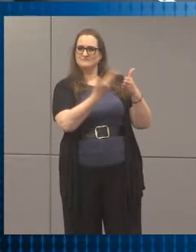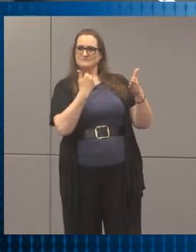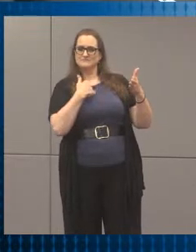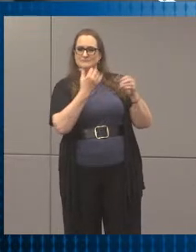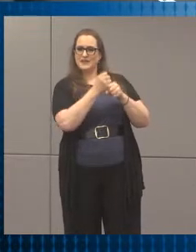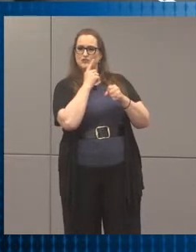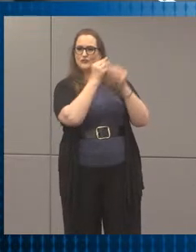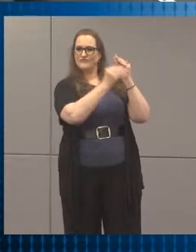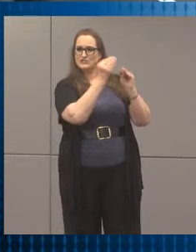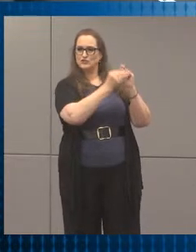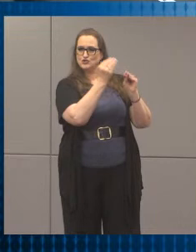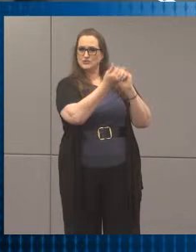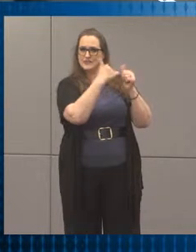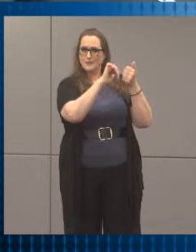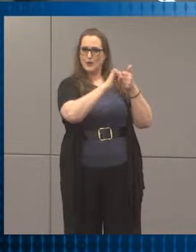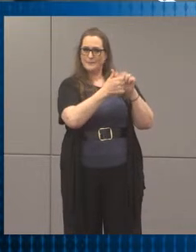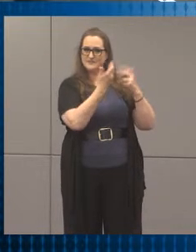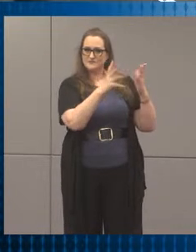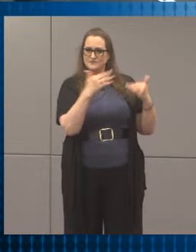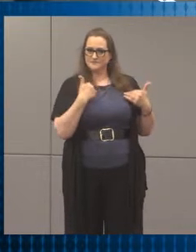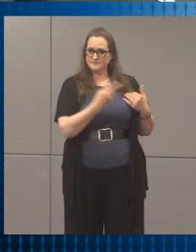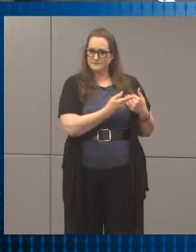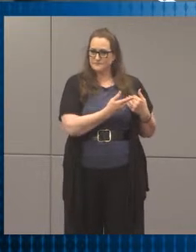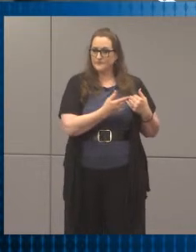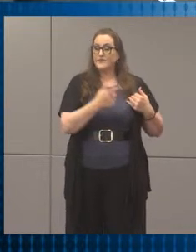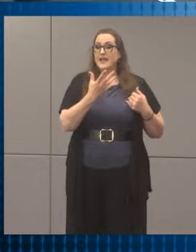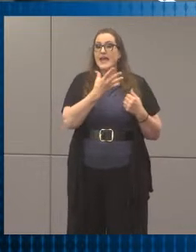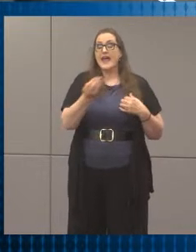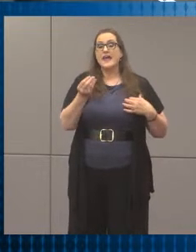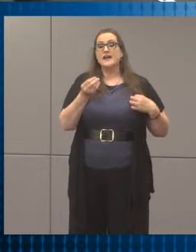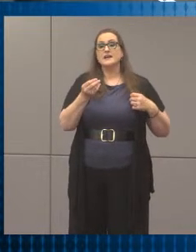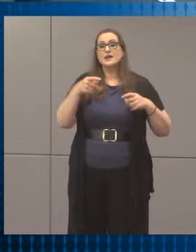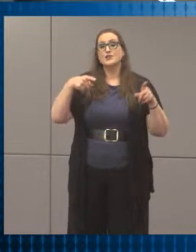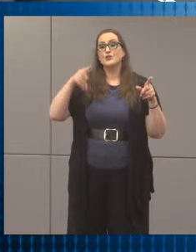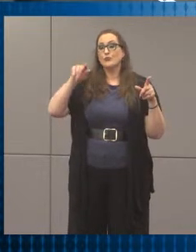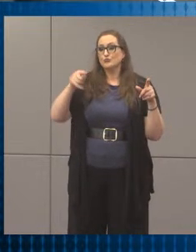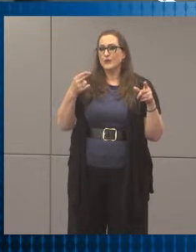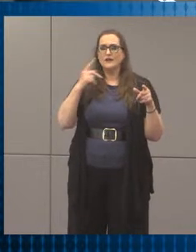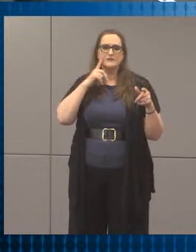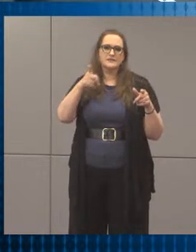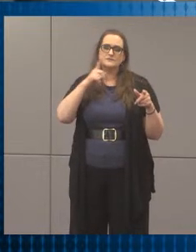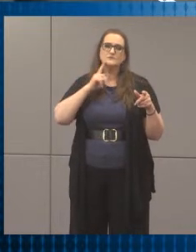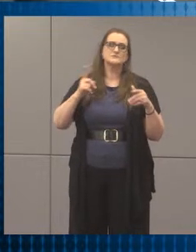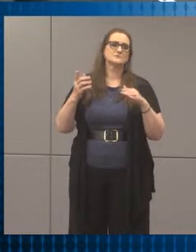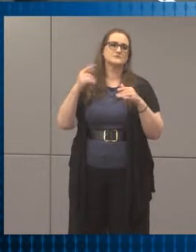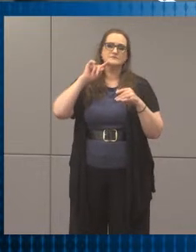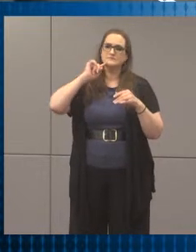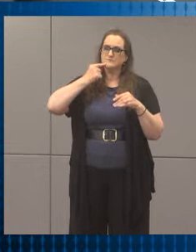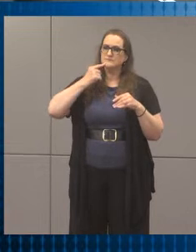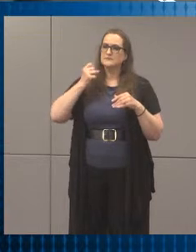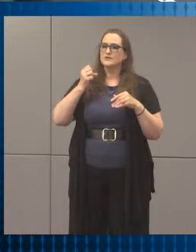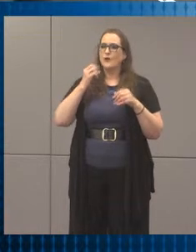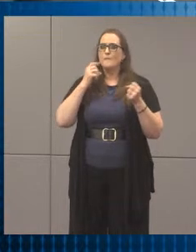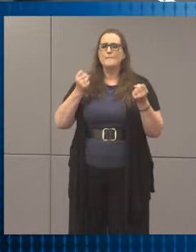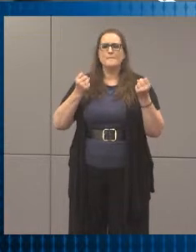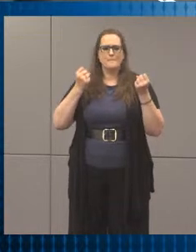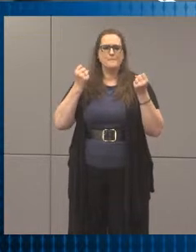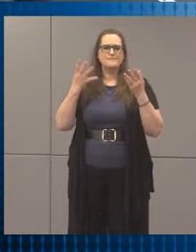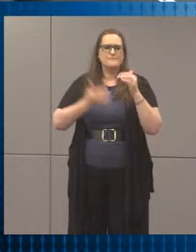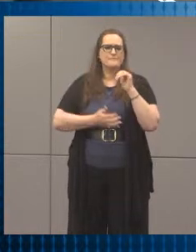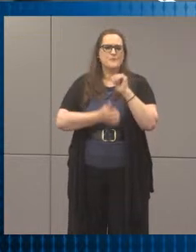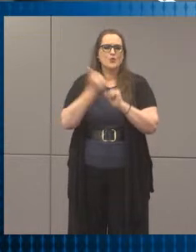that we correct any problems that are happening. And in fact, the Prowl renovation is so extensive that the vast majority of